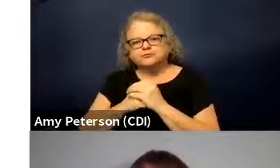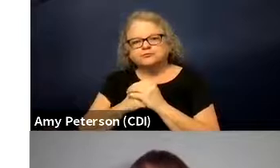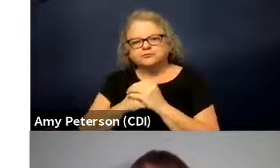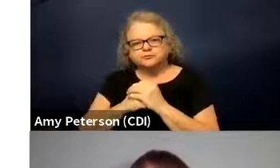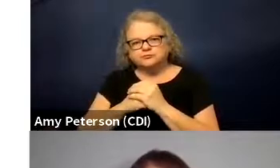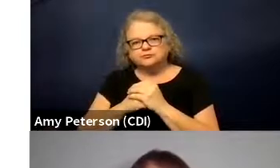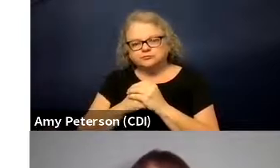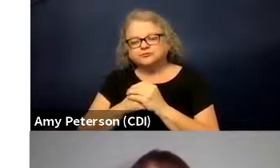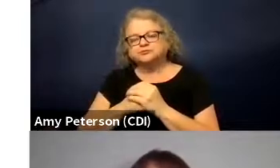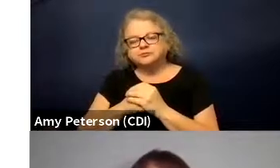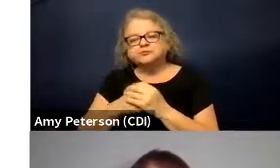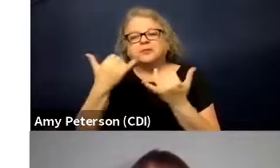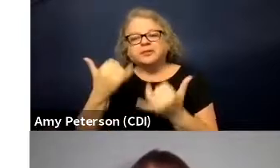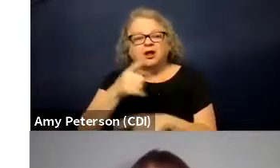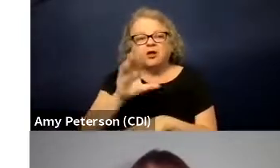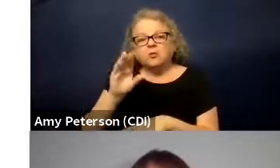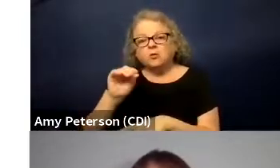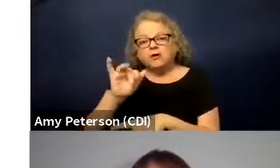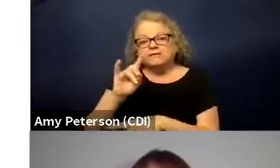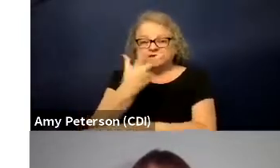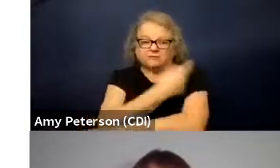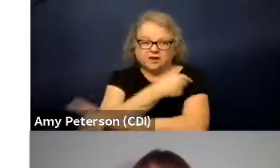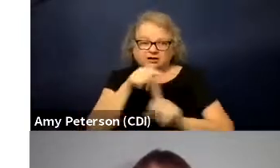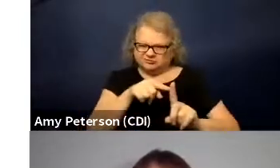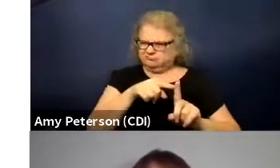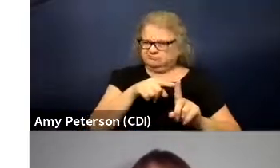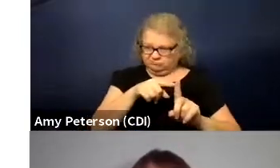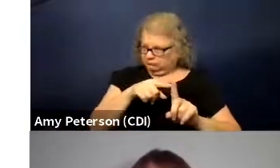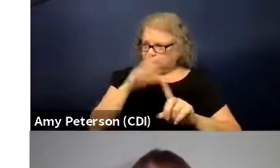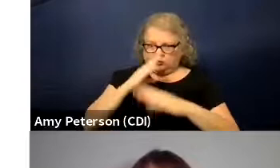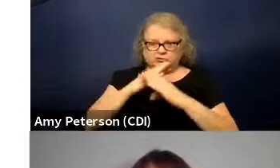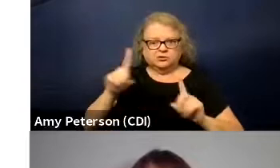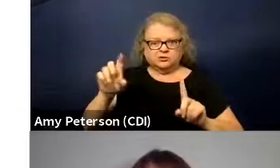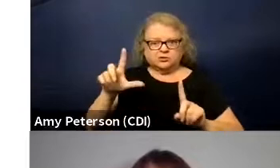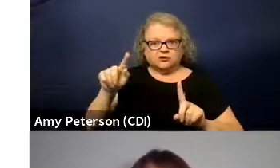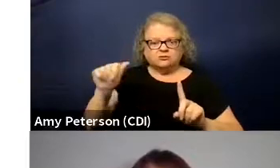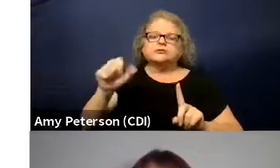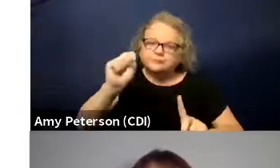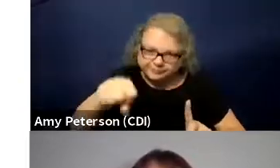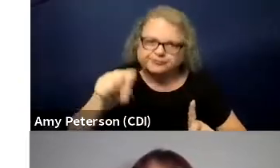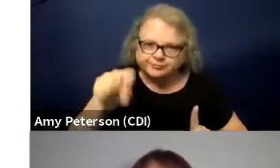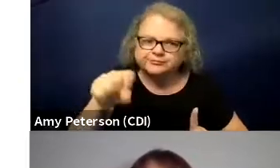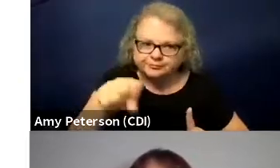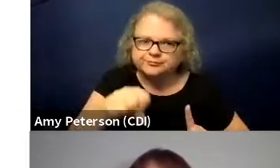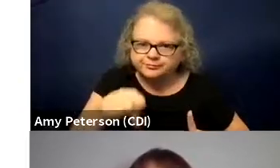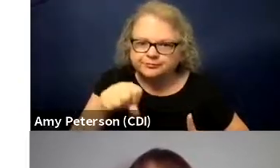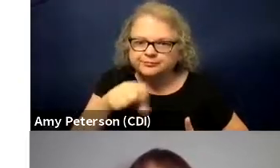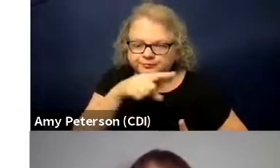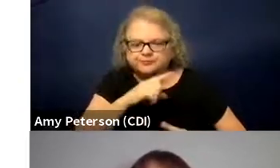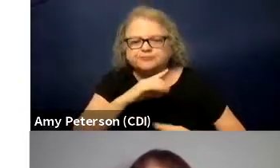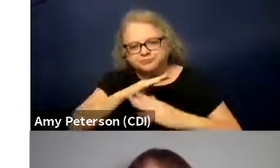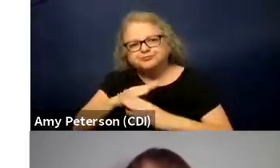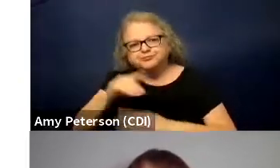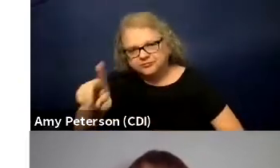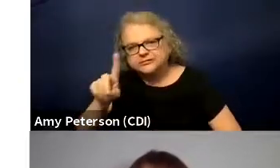of the variants that are currently circulating in South Carolina and in the United States. You may have heard